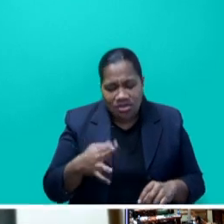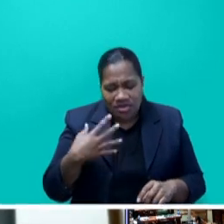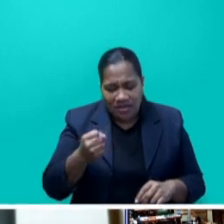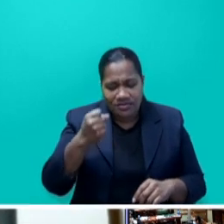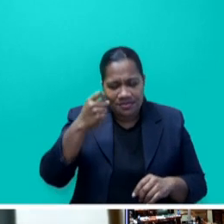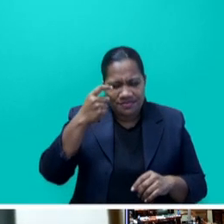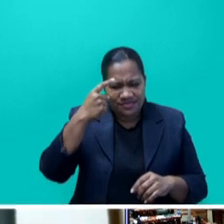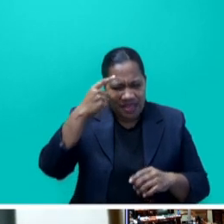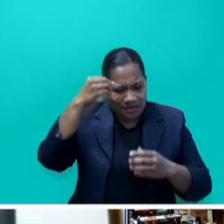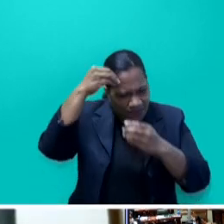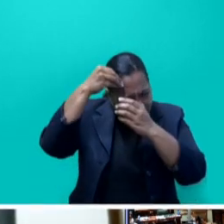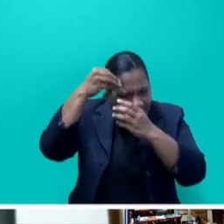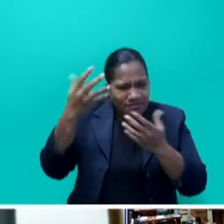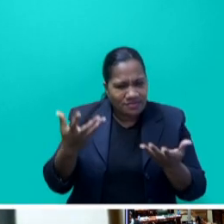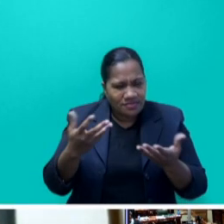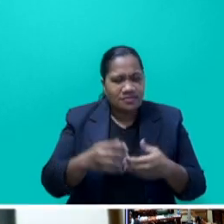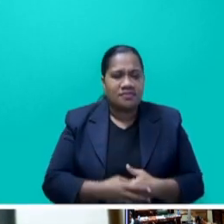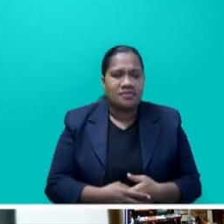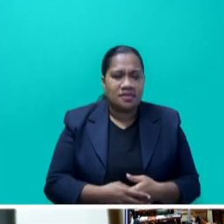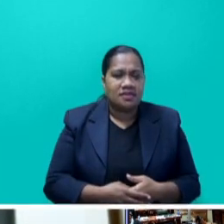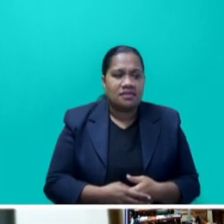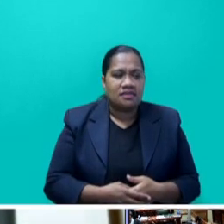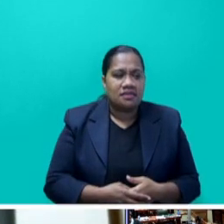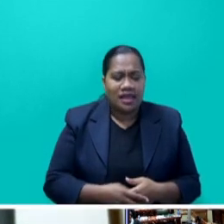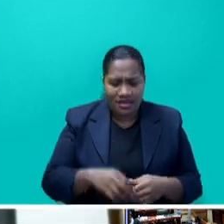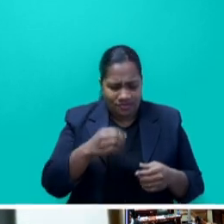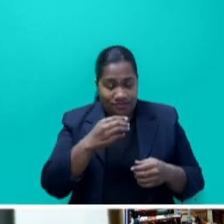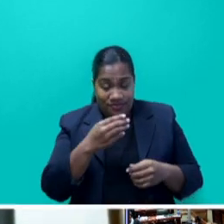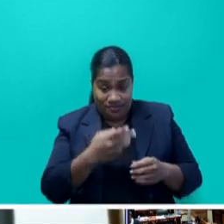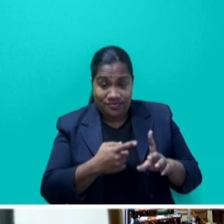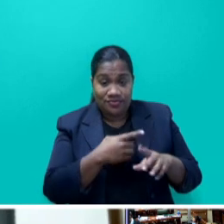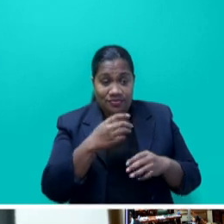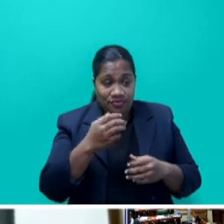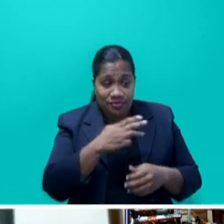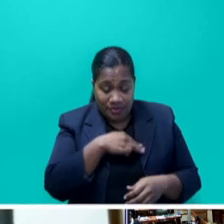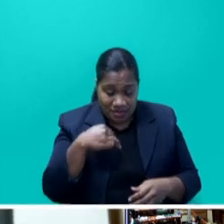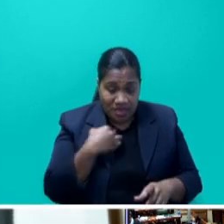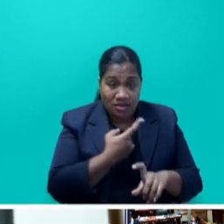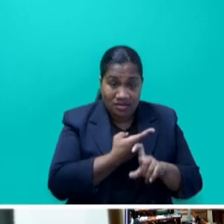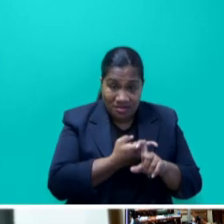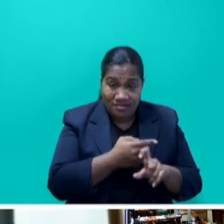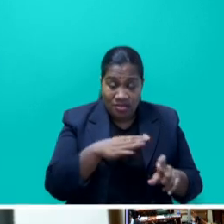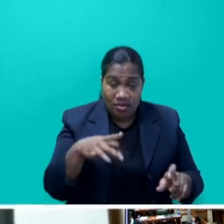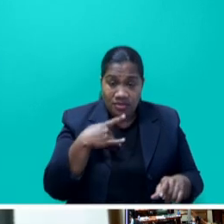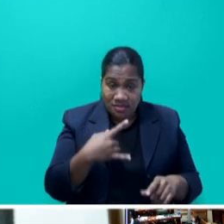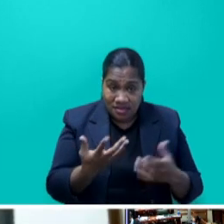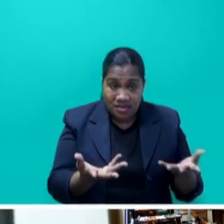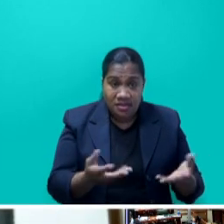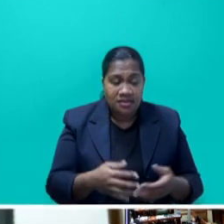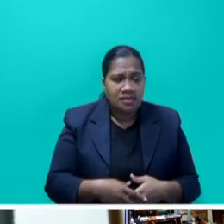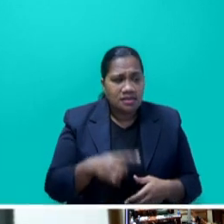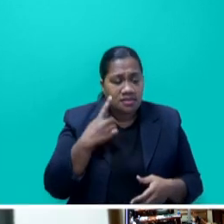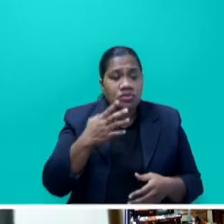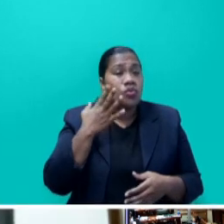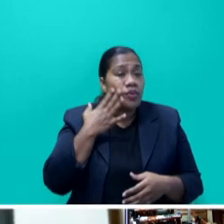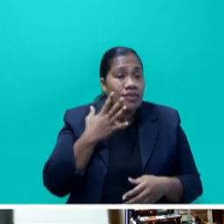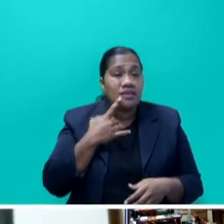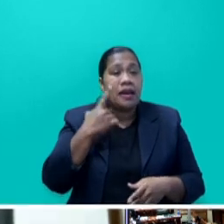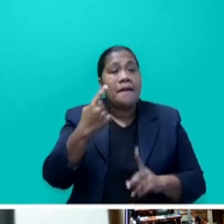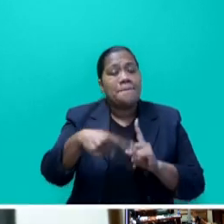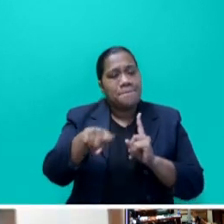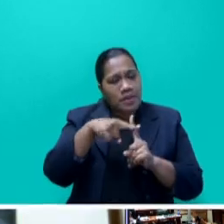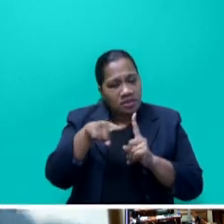By having positive reporting, obviously, as she highlighted, it means that you are actually going to say positive things about the